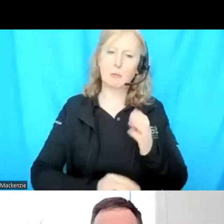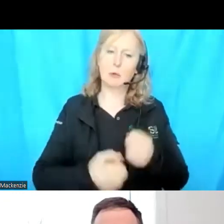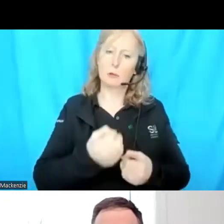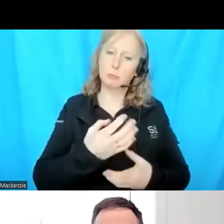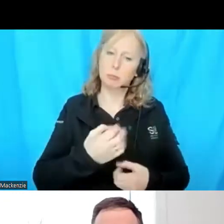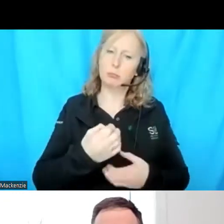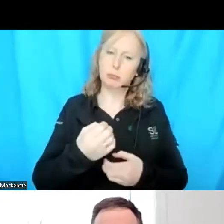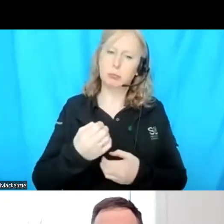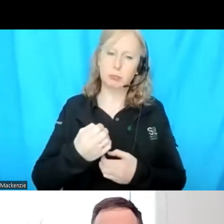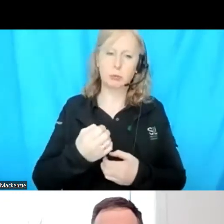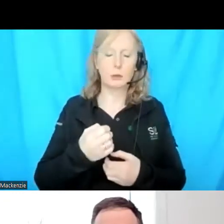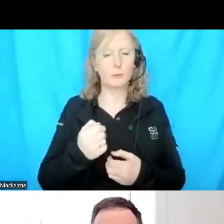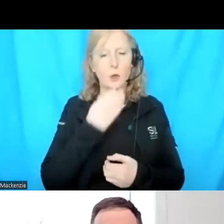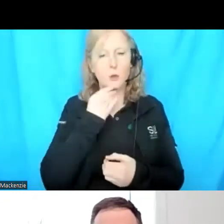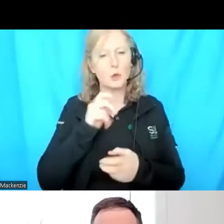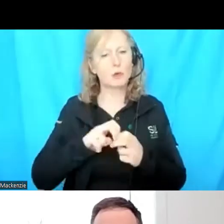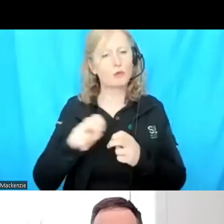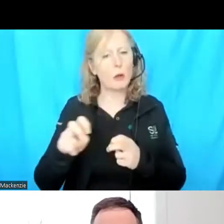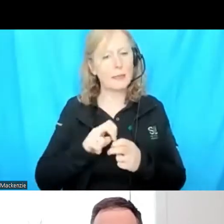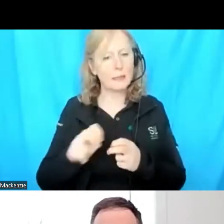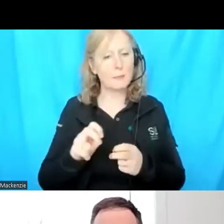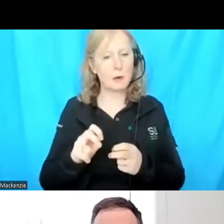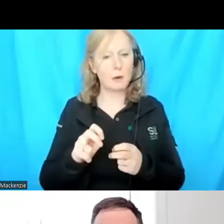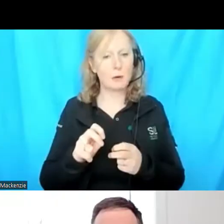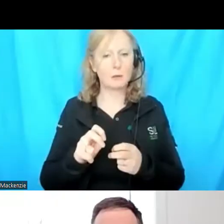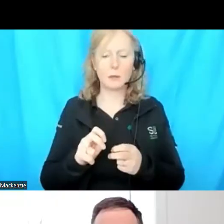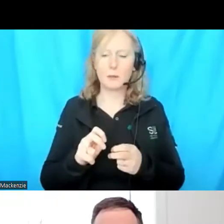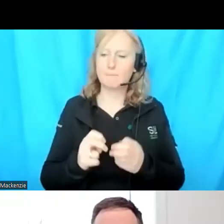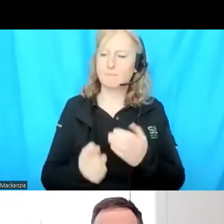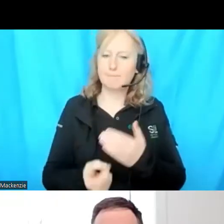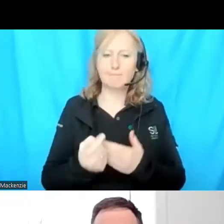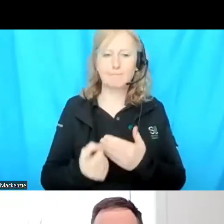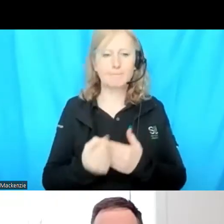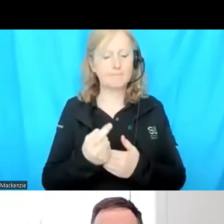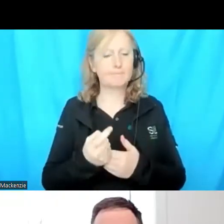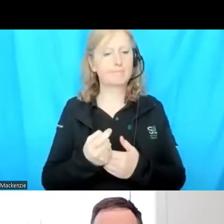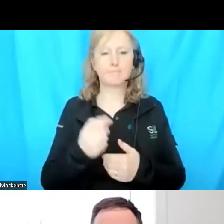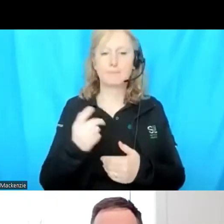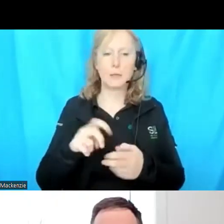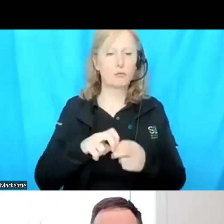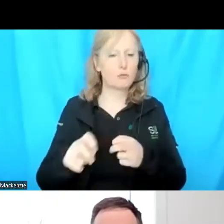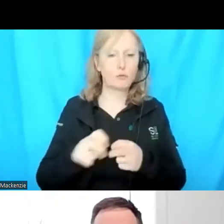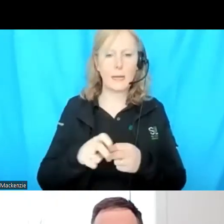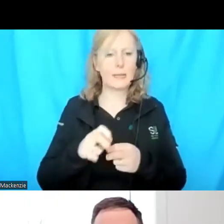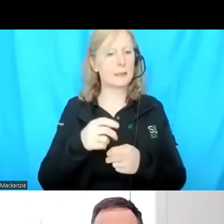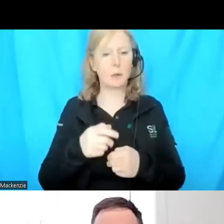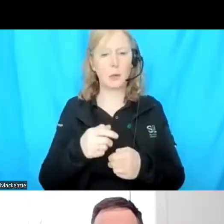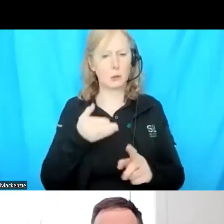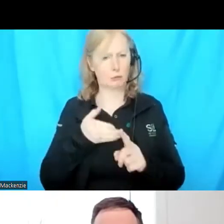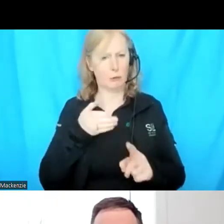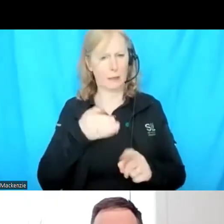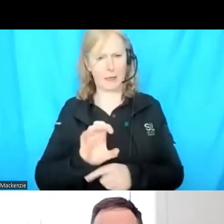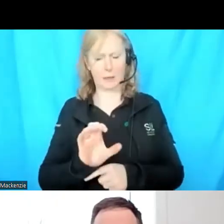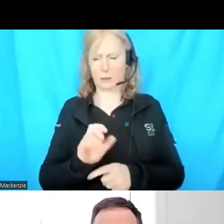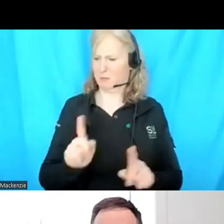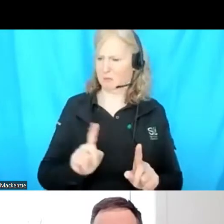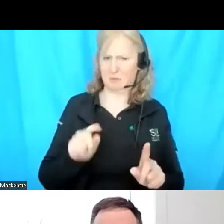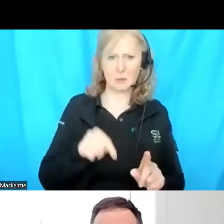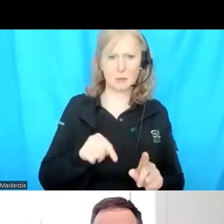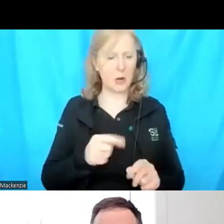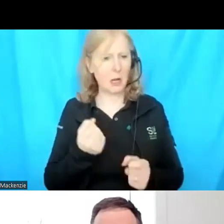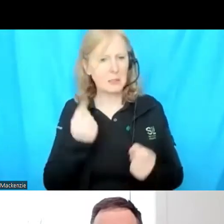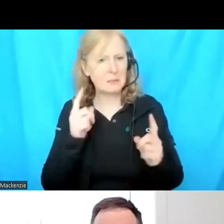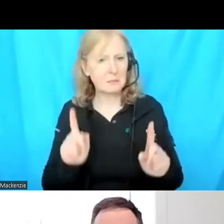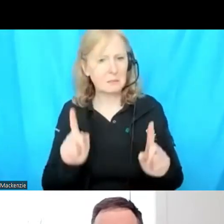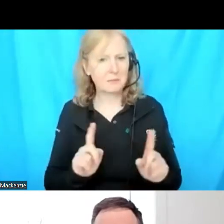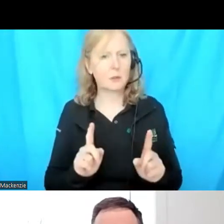network, and that quite often transport staff maybe didn't recognise the card or understand what it was for, and therefore